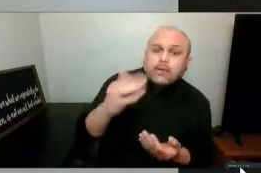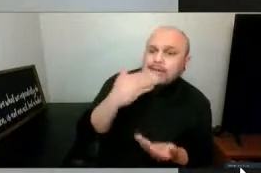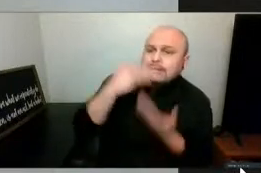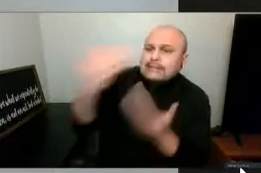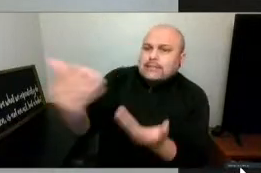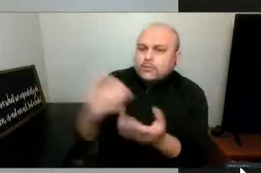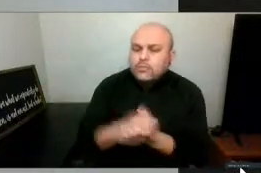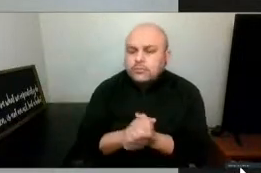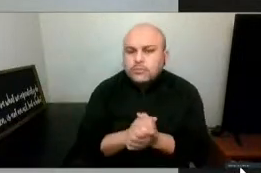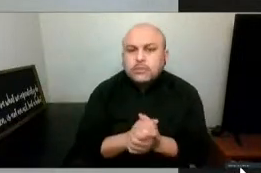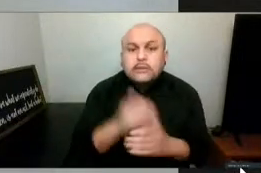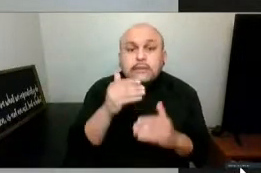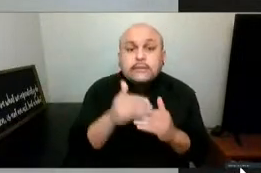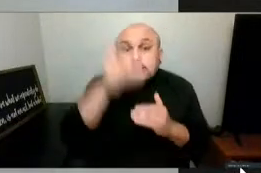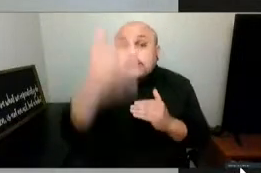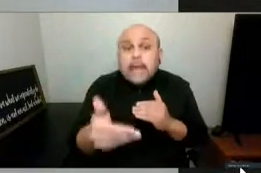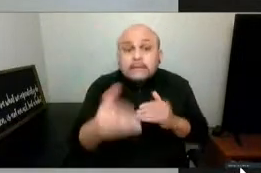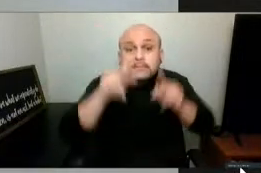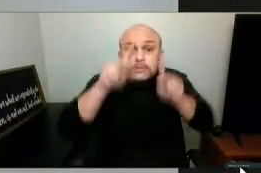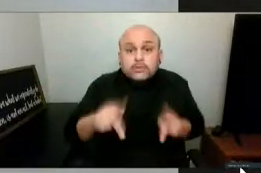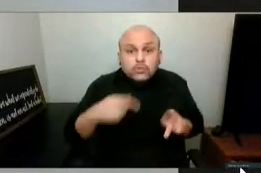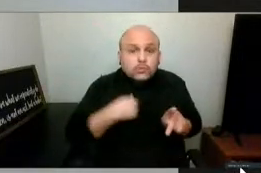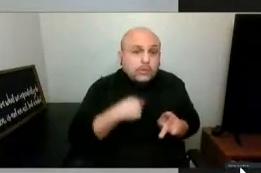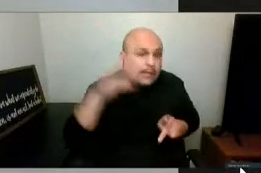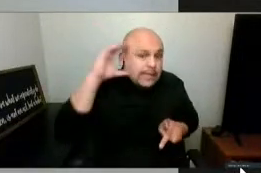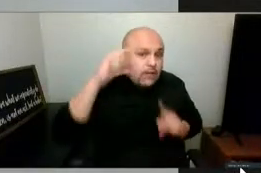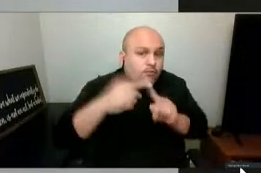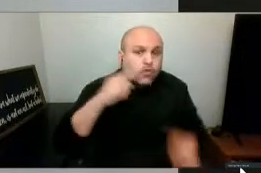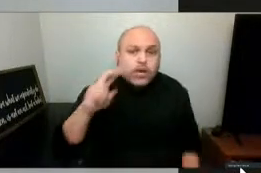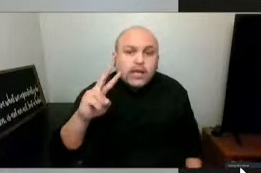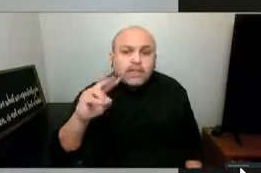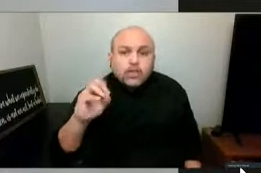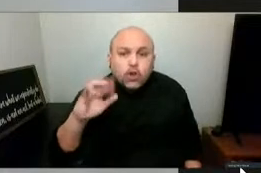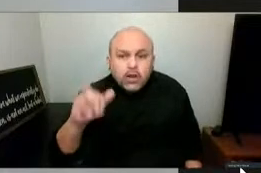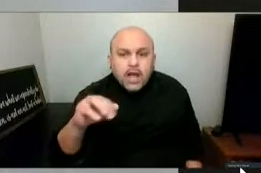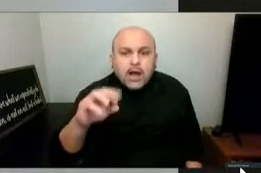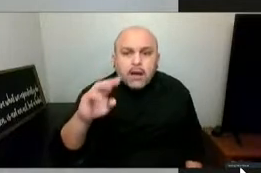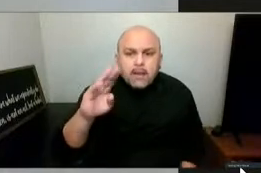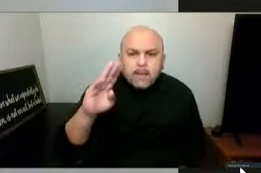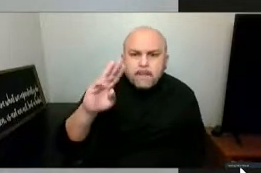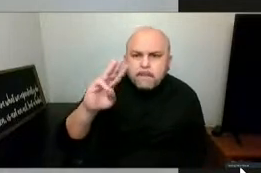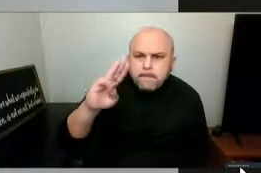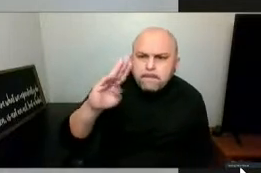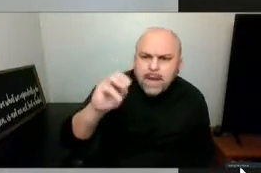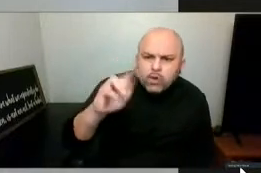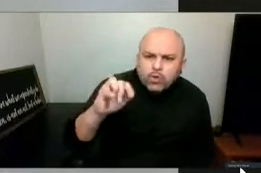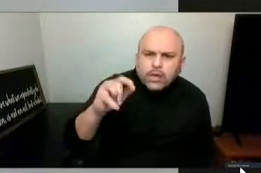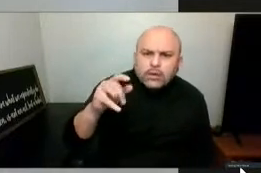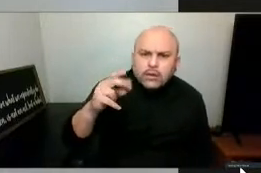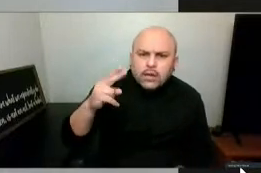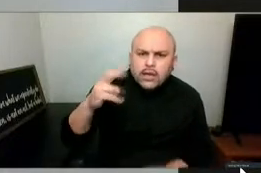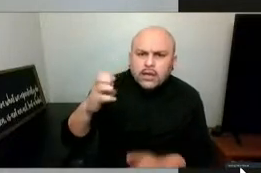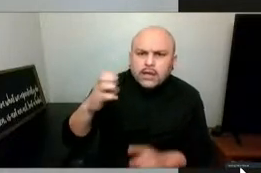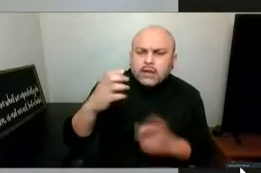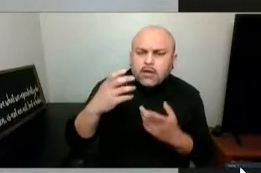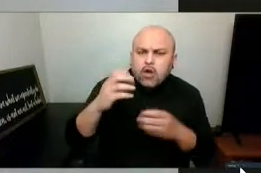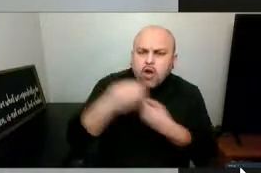Next, we will hear from Ms. Victoria Veltri, Connecticut Office of Health Strategy. You have 3